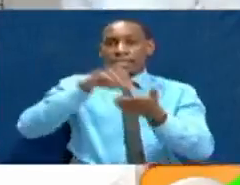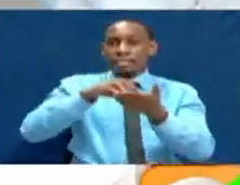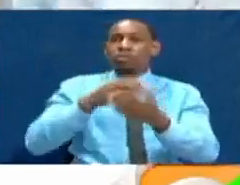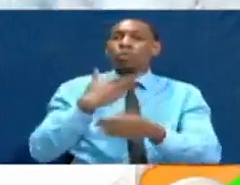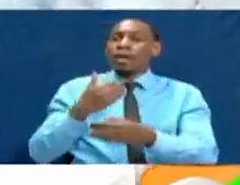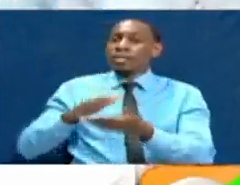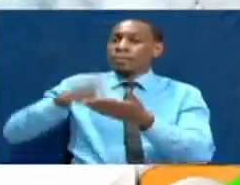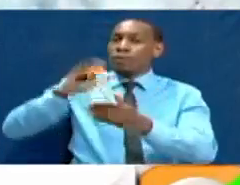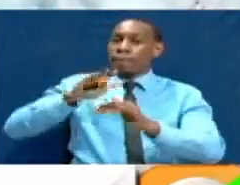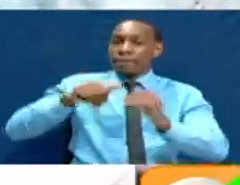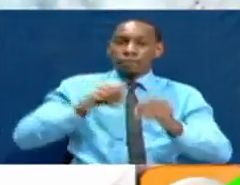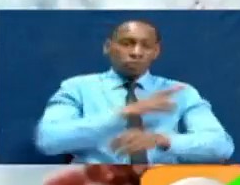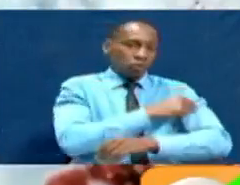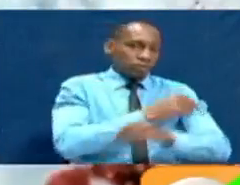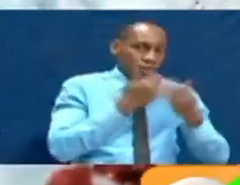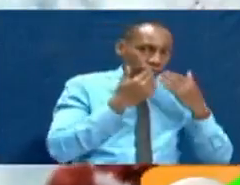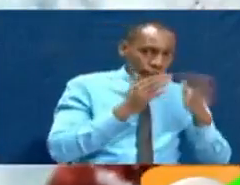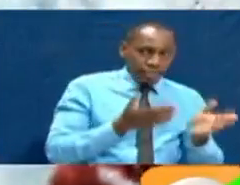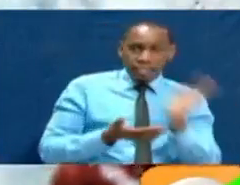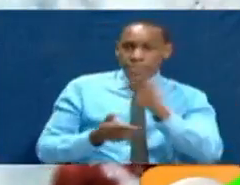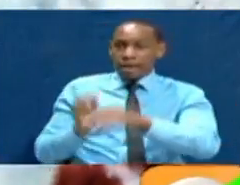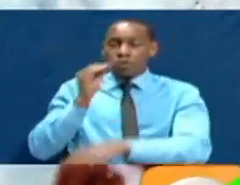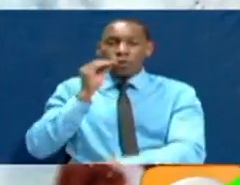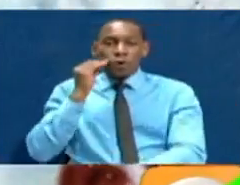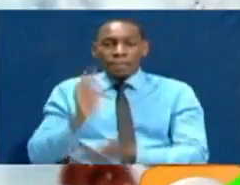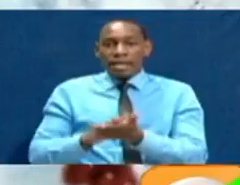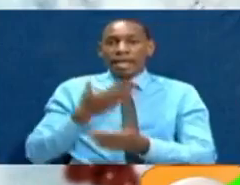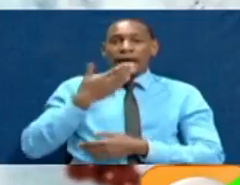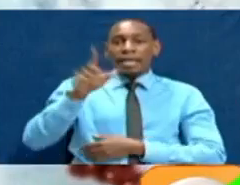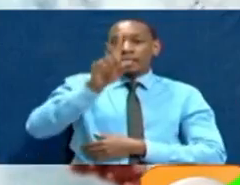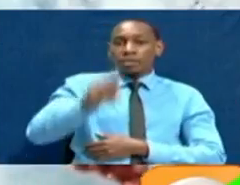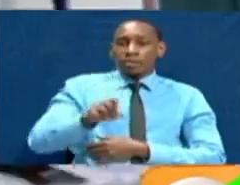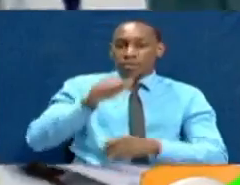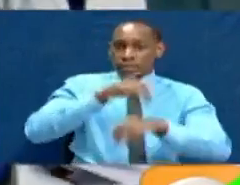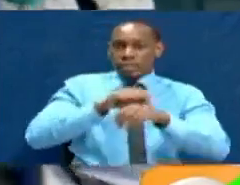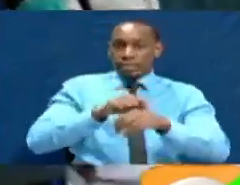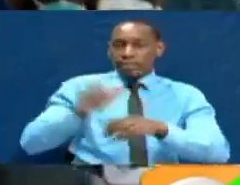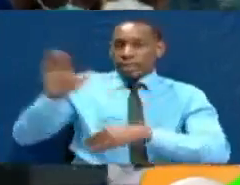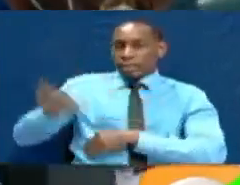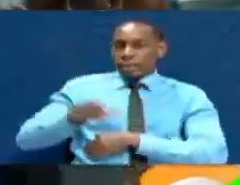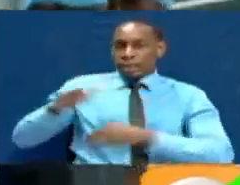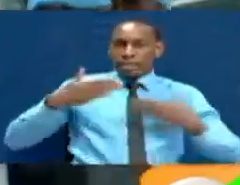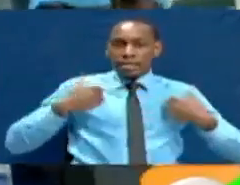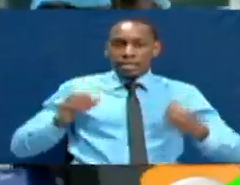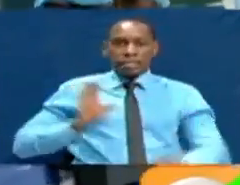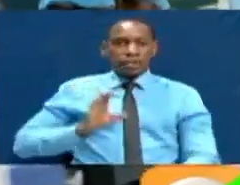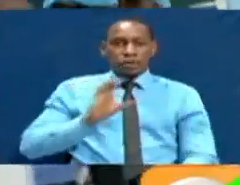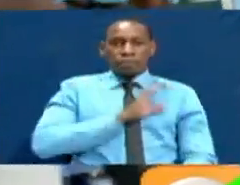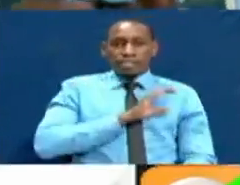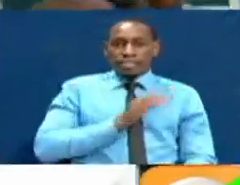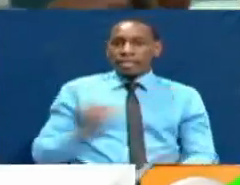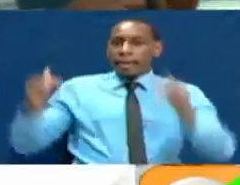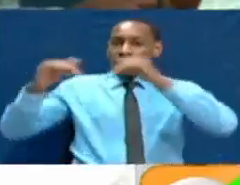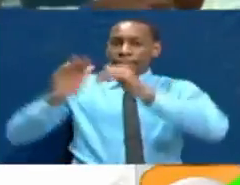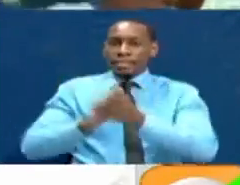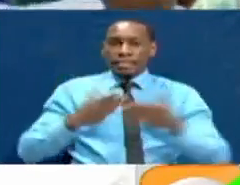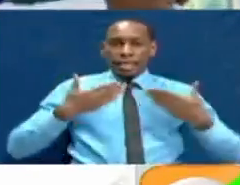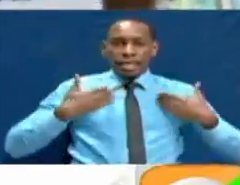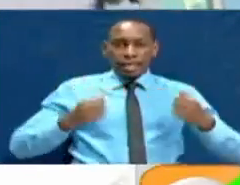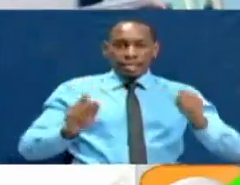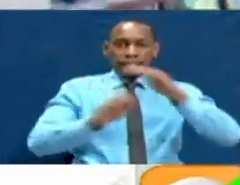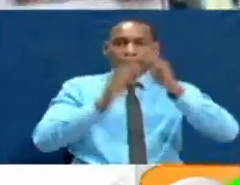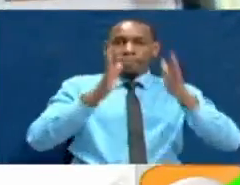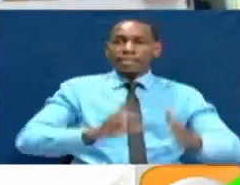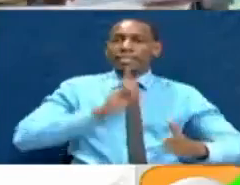more, before they are discharged. In answering a question that was raised during a parliamentary health committee session, Health CS